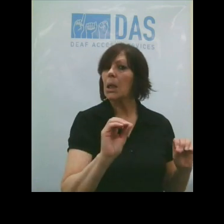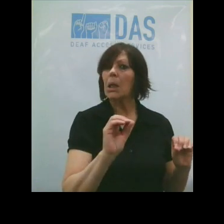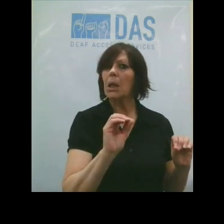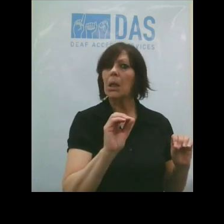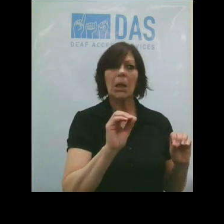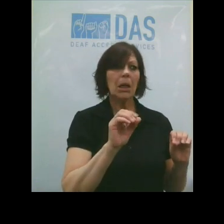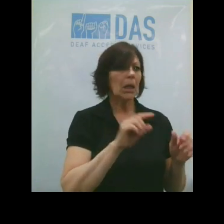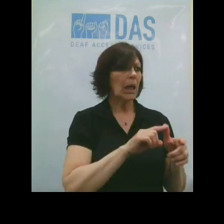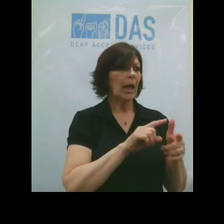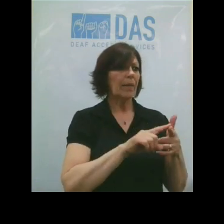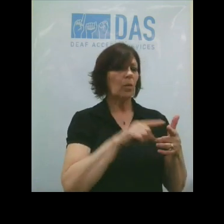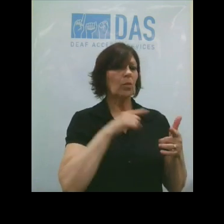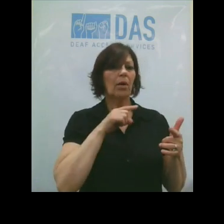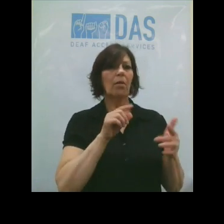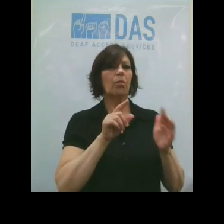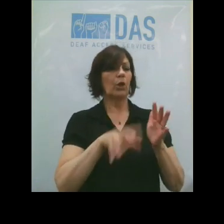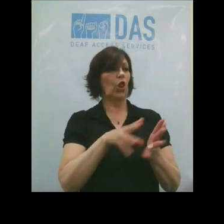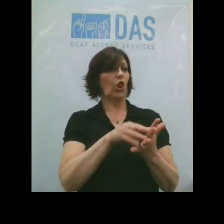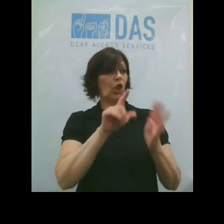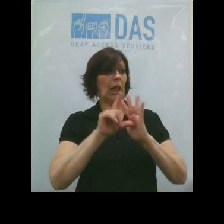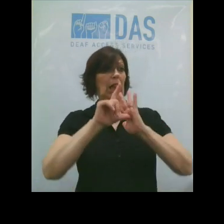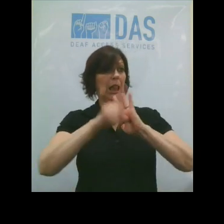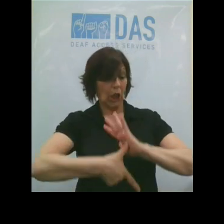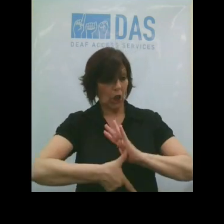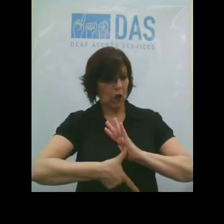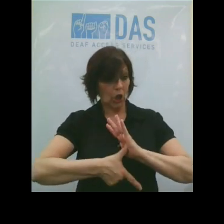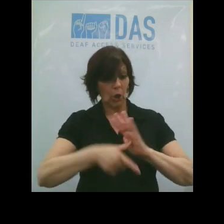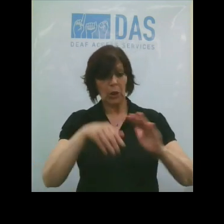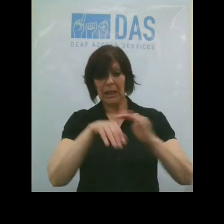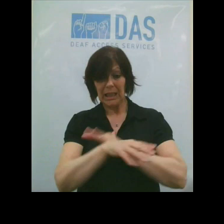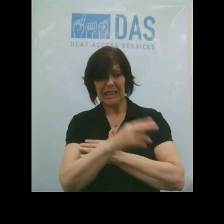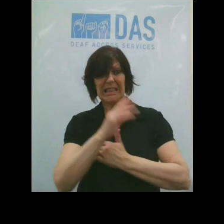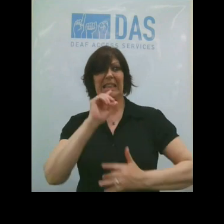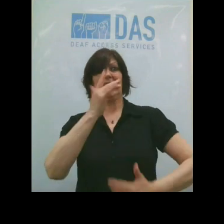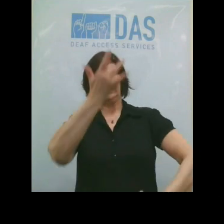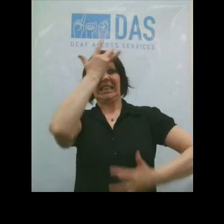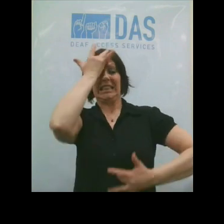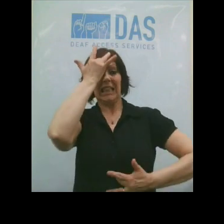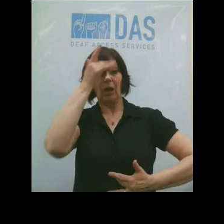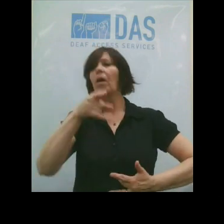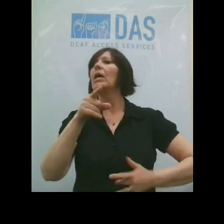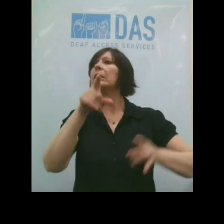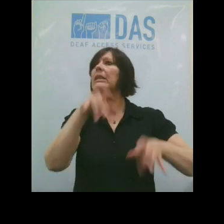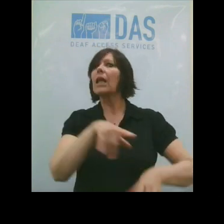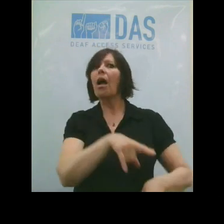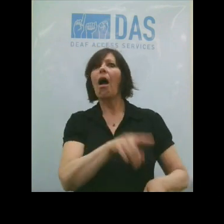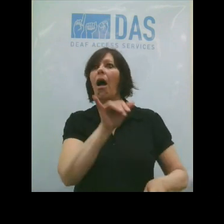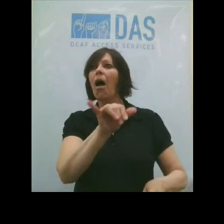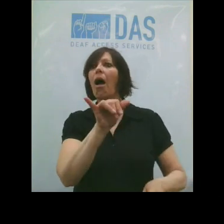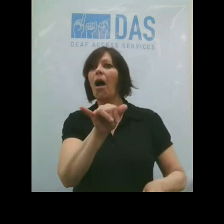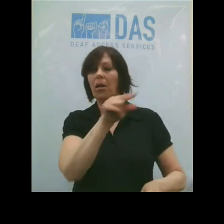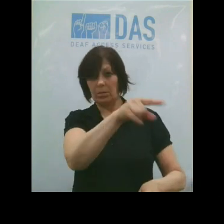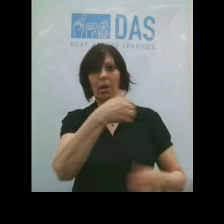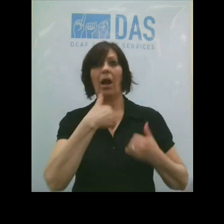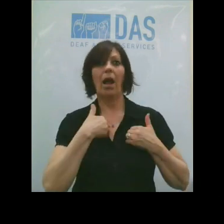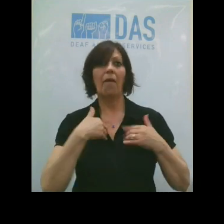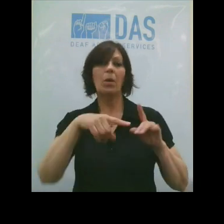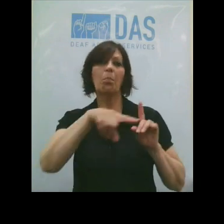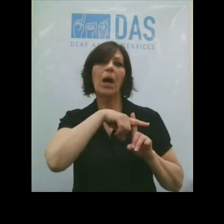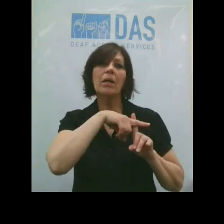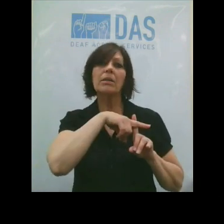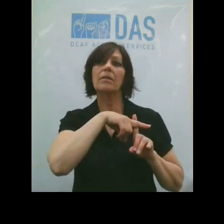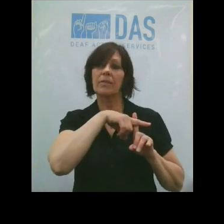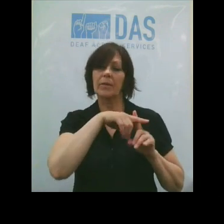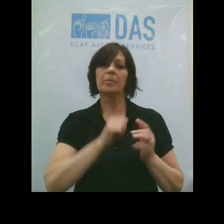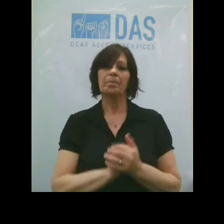infected, and we're only finding out after the fact when they're admitted with this severe illness, and through testing with either the